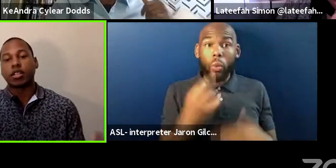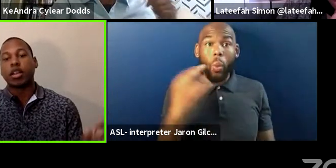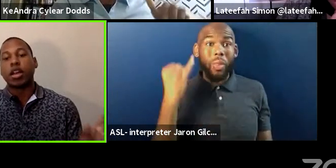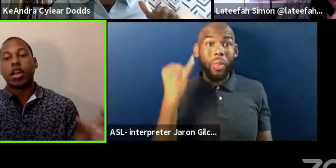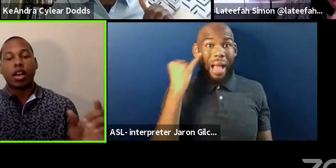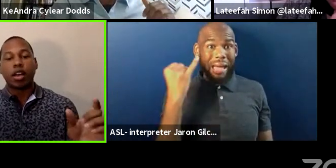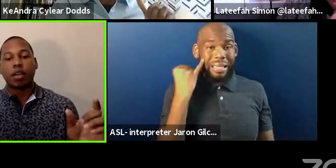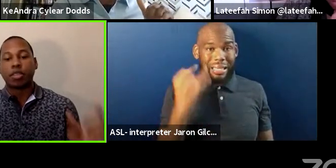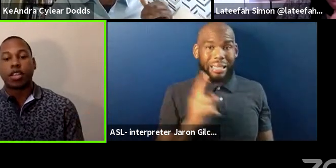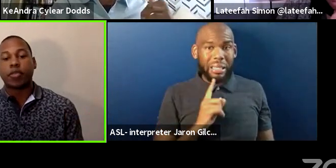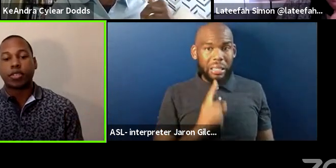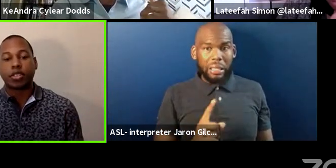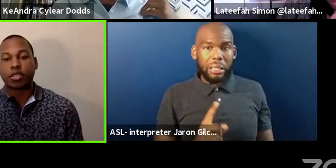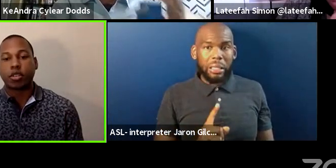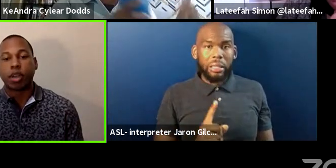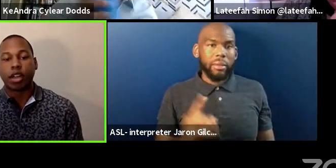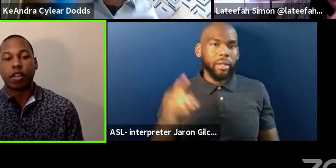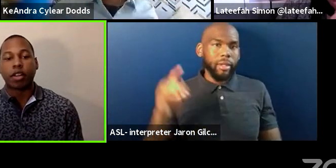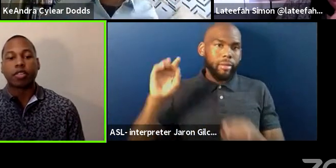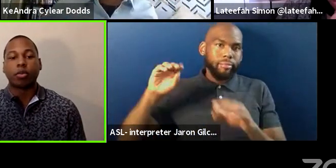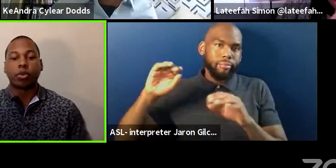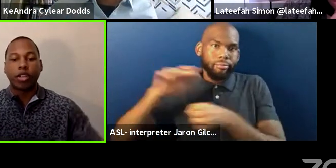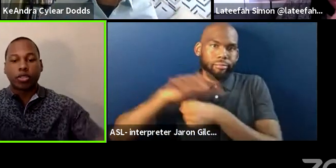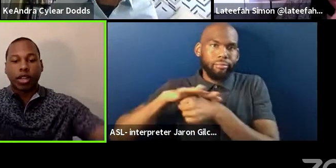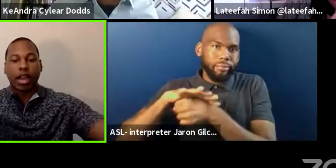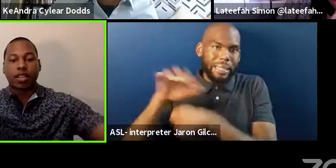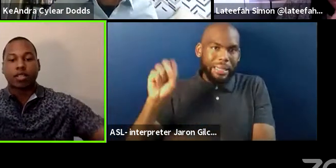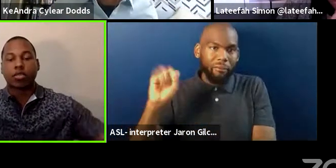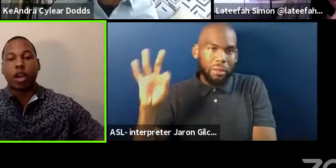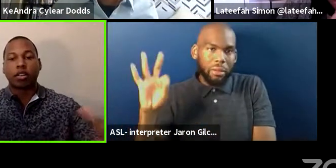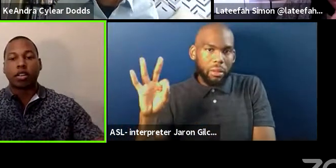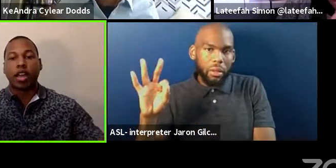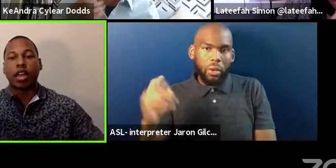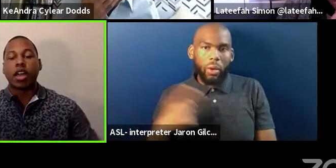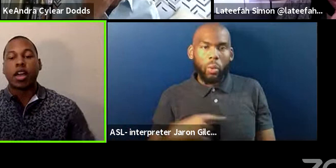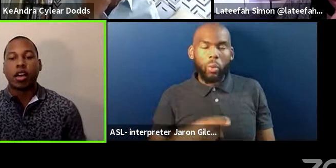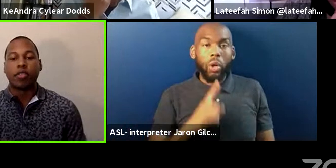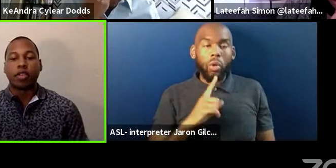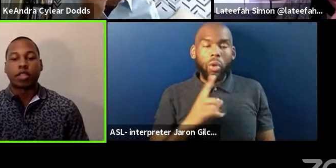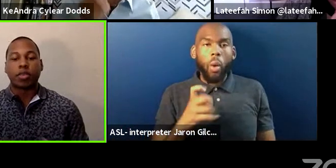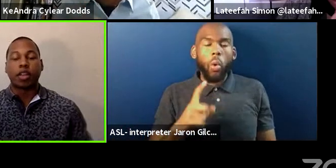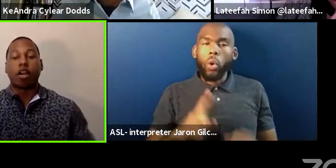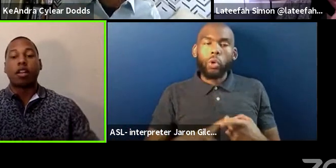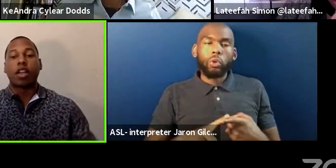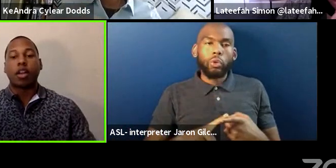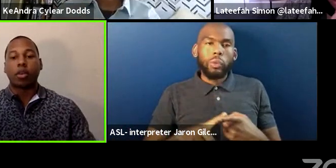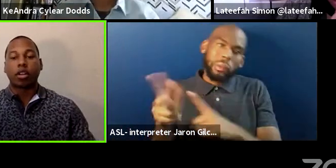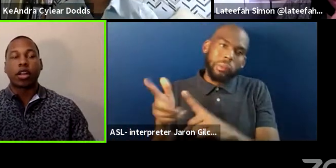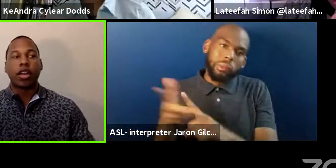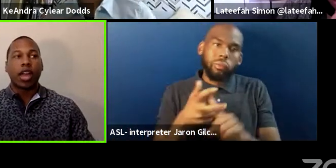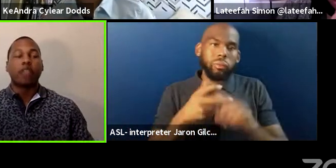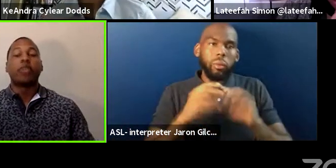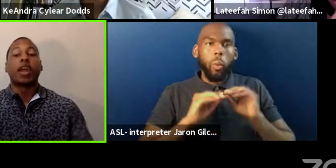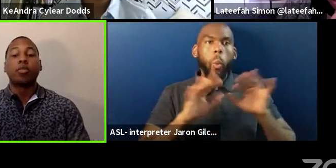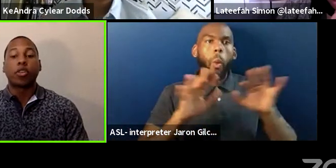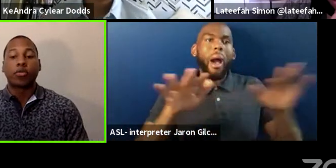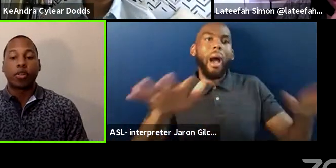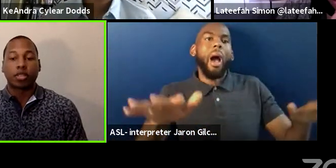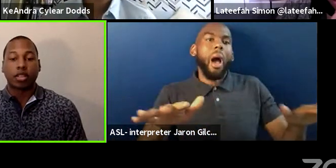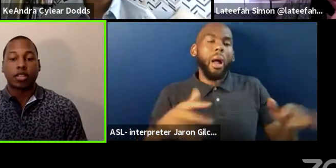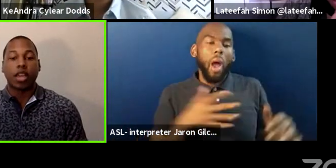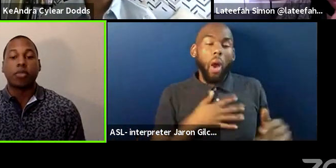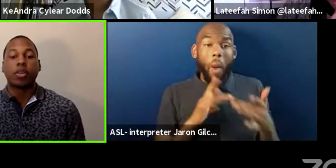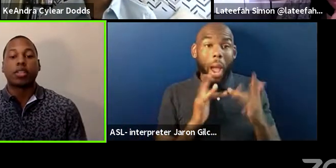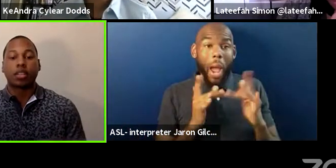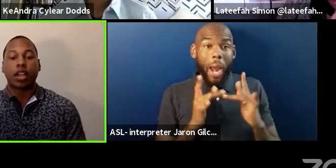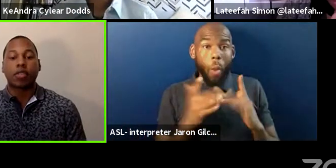pertaining to the San Francisco Bay Area. So we're really trying to cast this wider net of expanding our network and inviting more folks